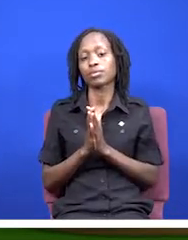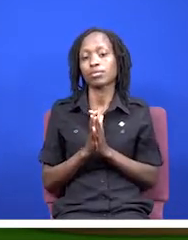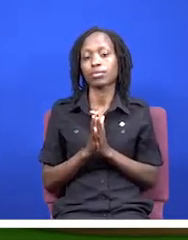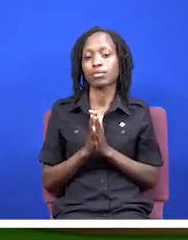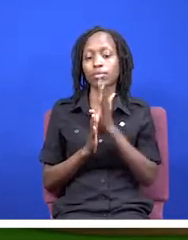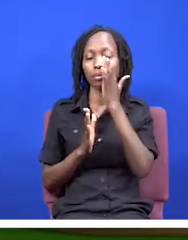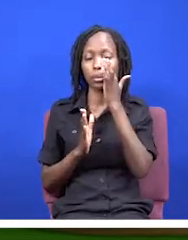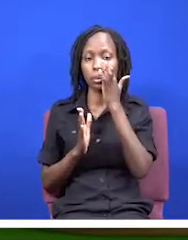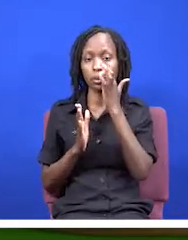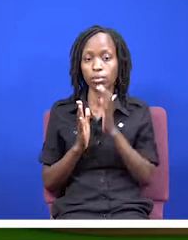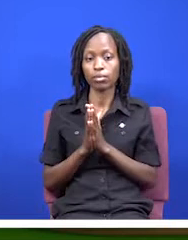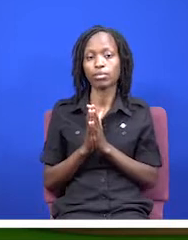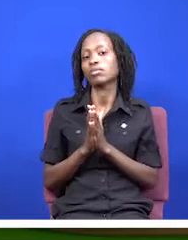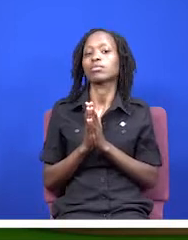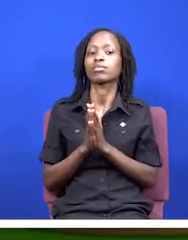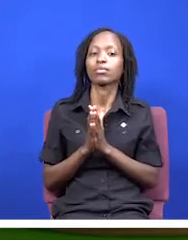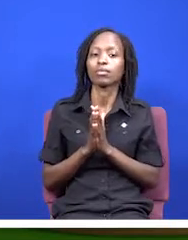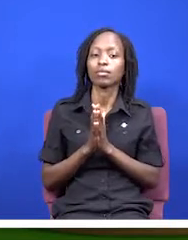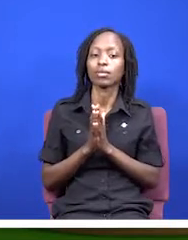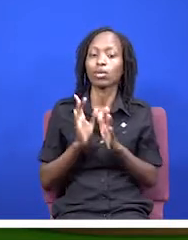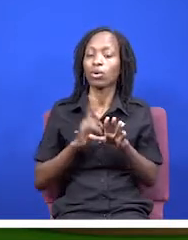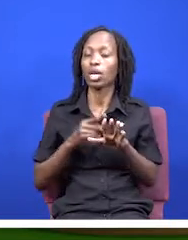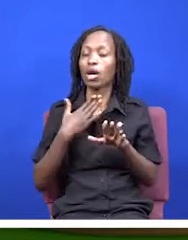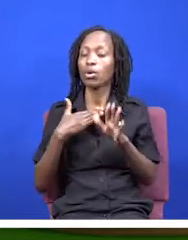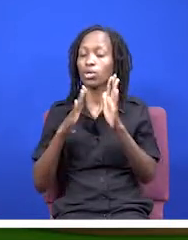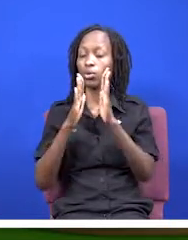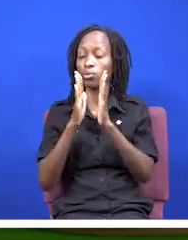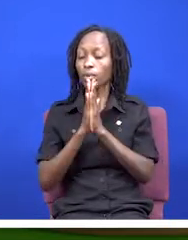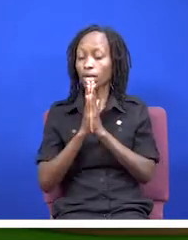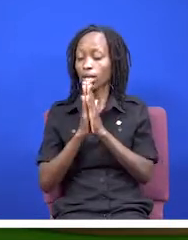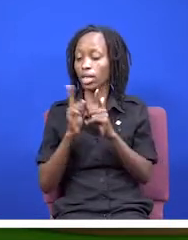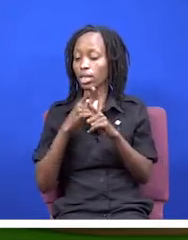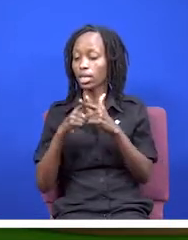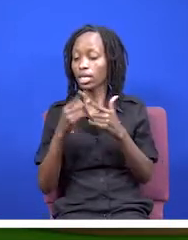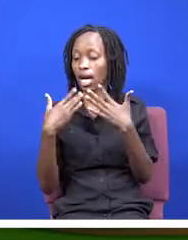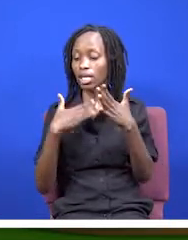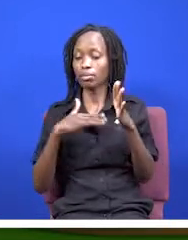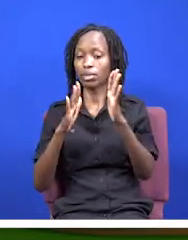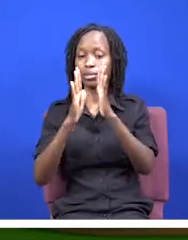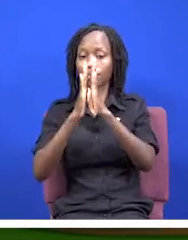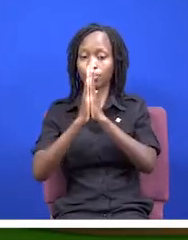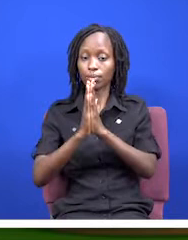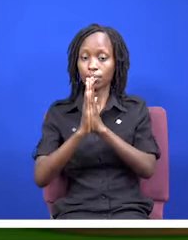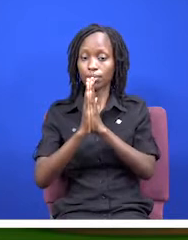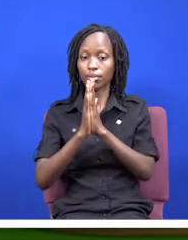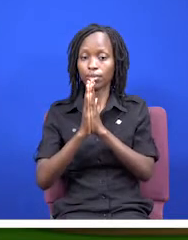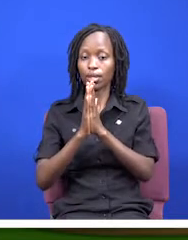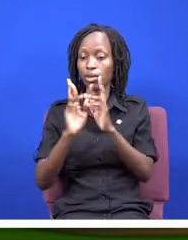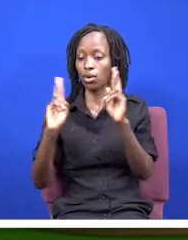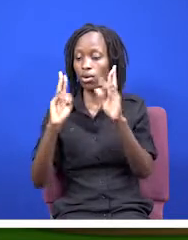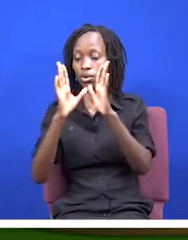I put my hands together. I close my eyes, ready